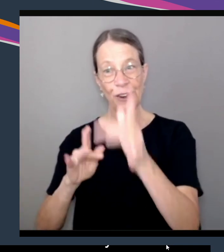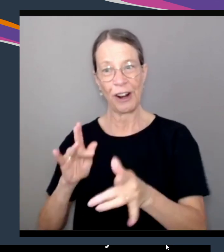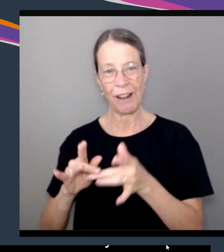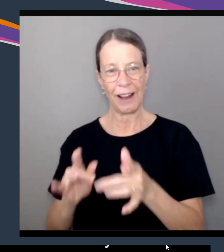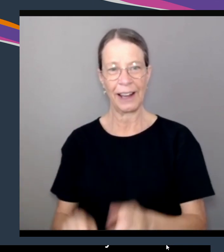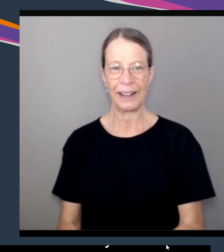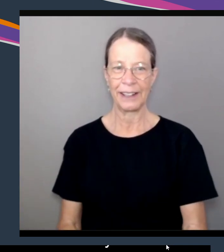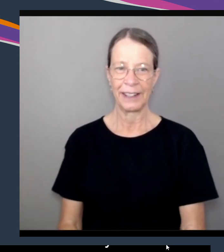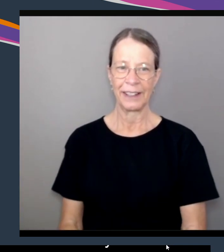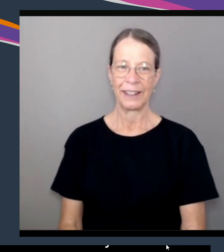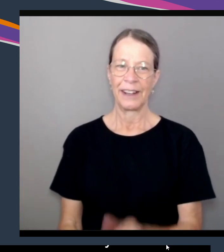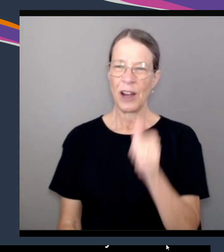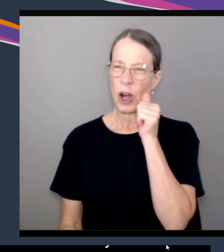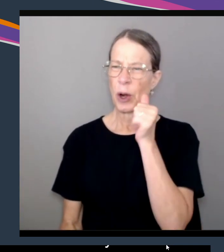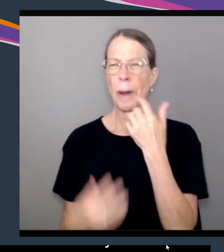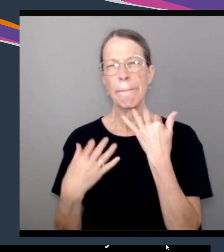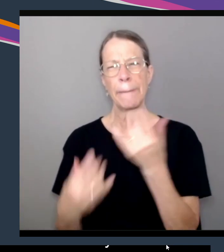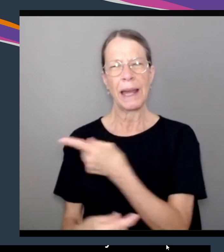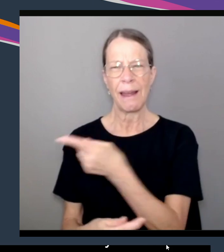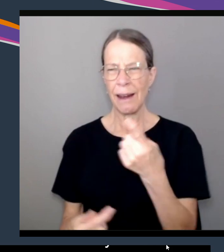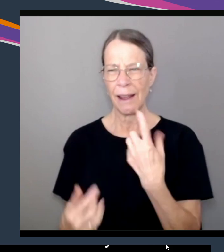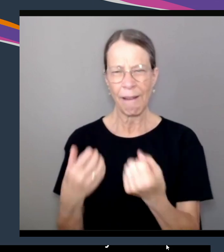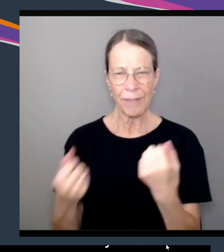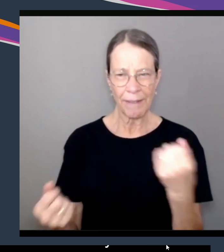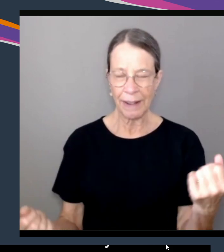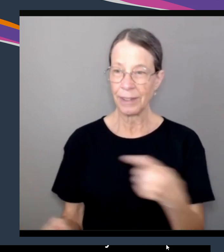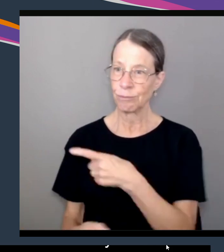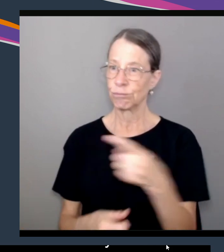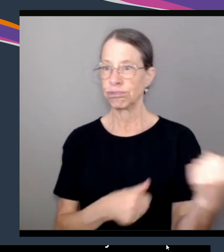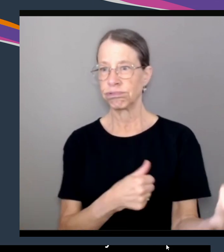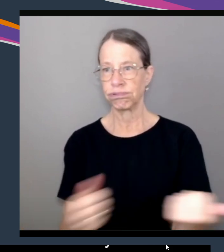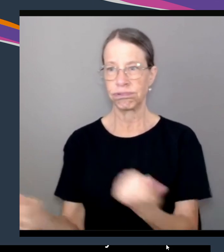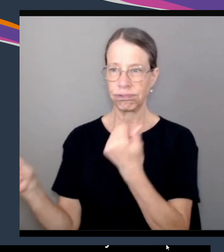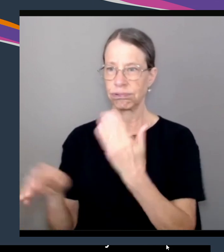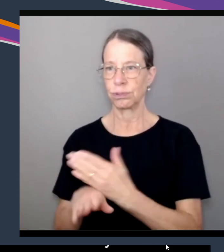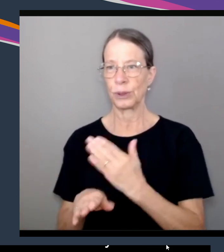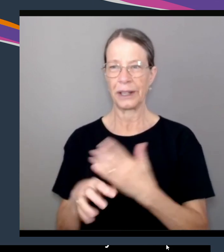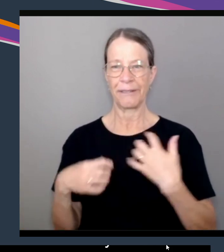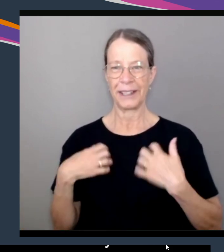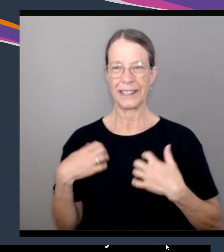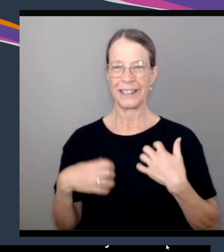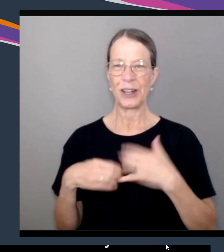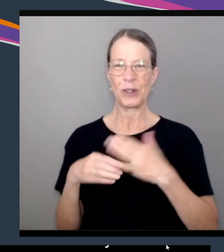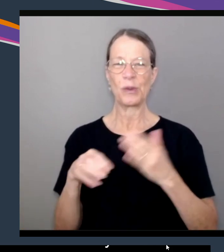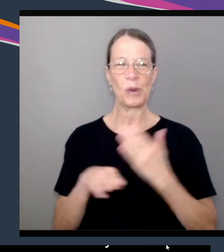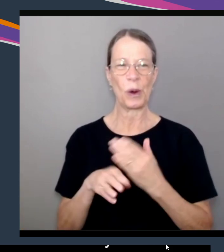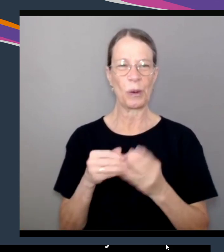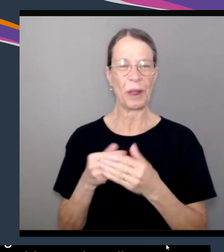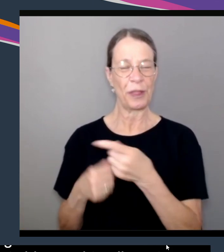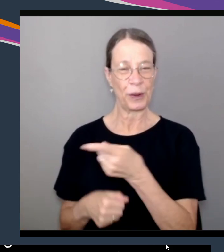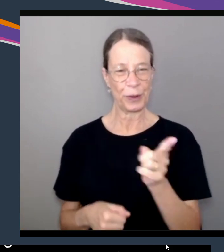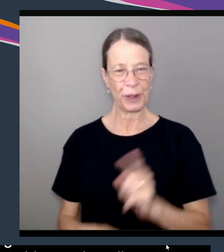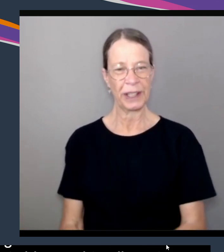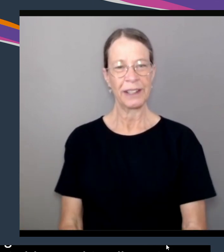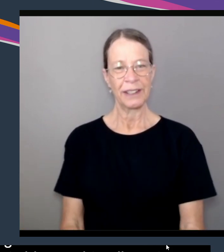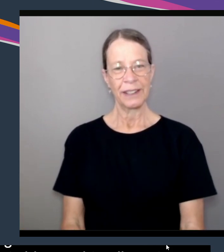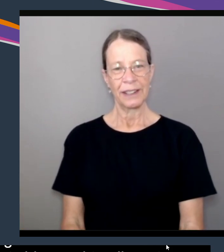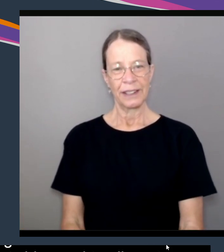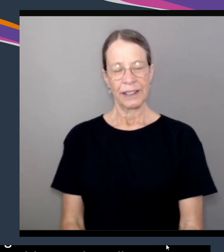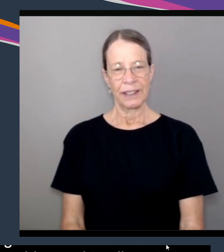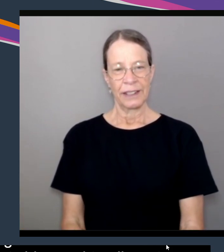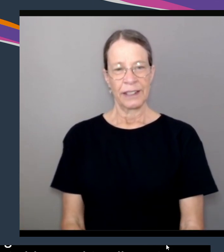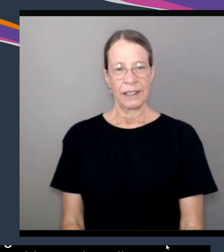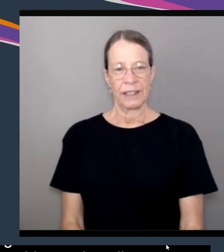know there's many of you. You're doing great work and we're so excited to be working with you. We thought it was